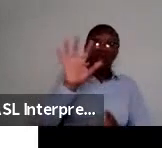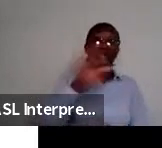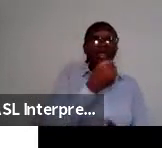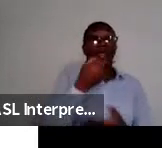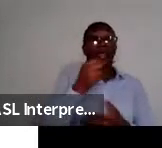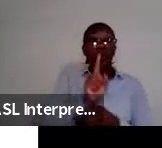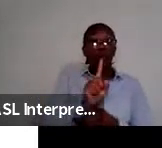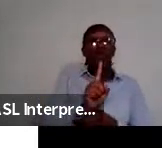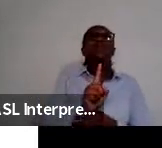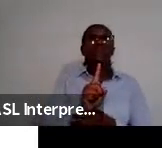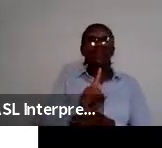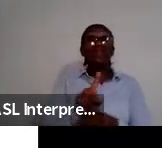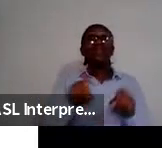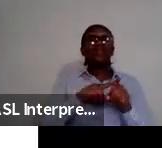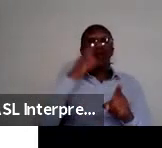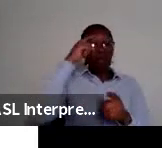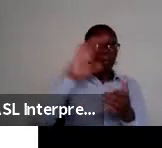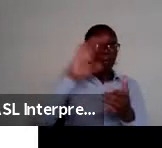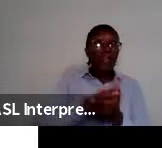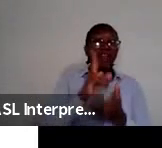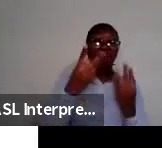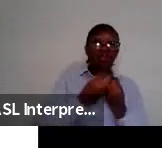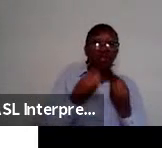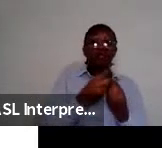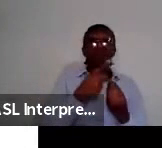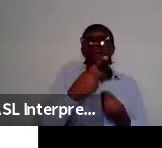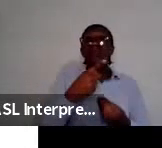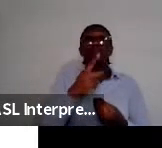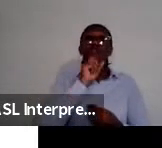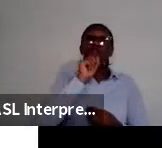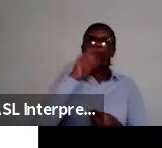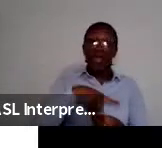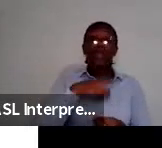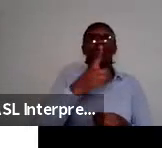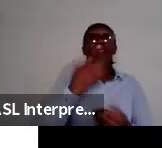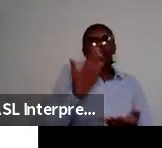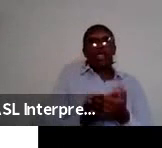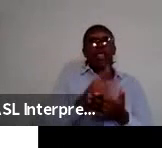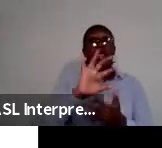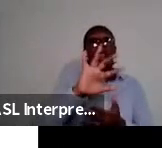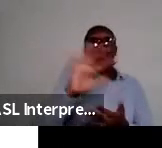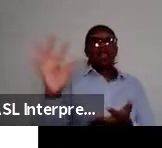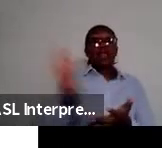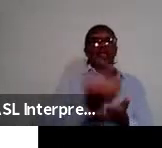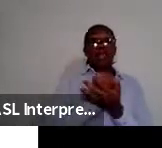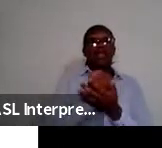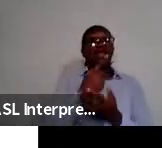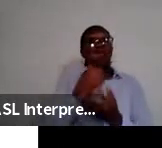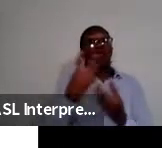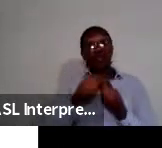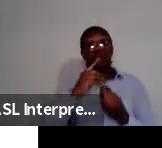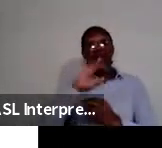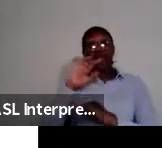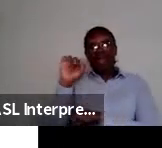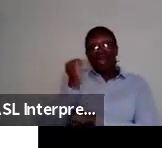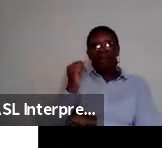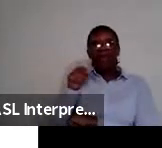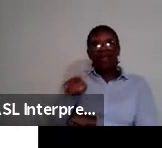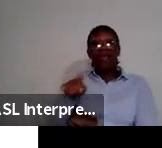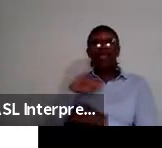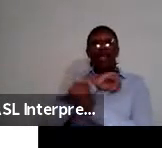reasonable belief that the goods are actually being counterfeited, they are being transited through the country, and